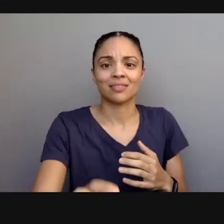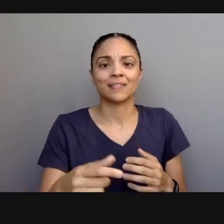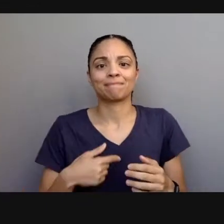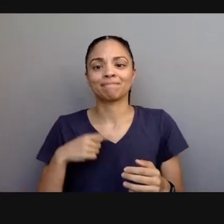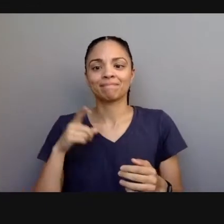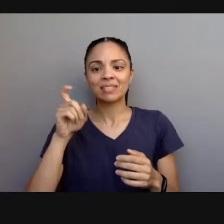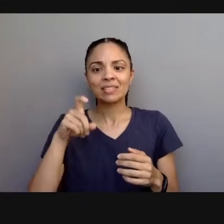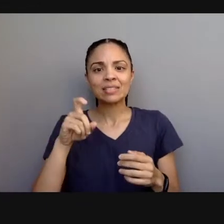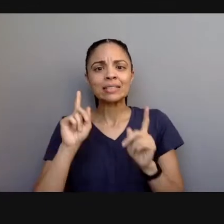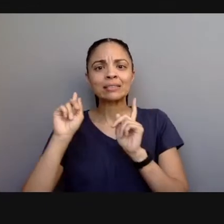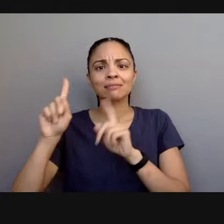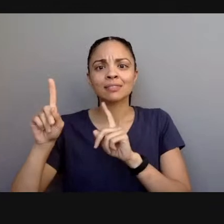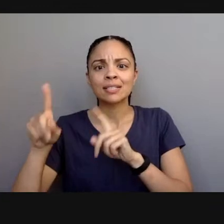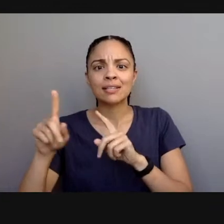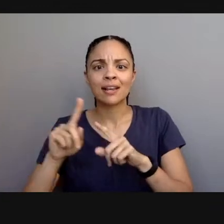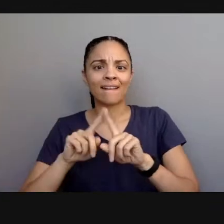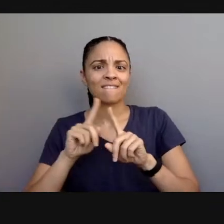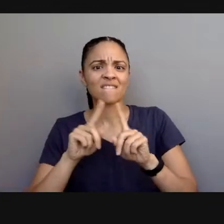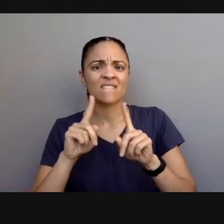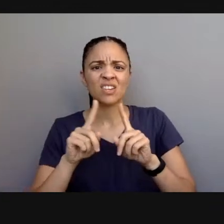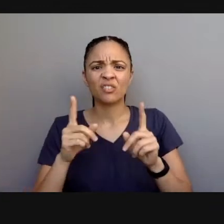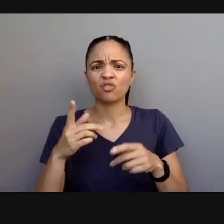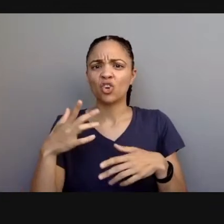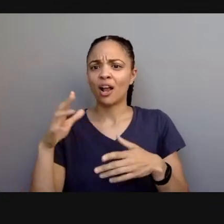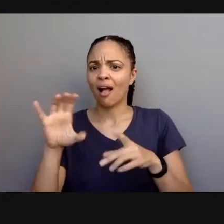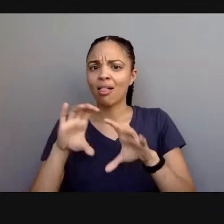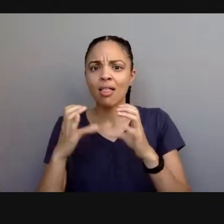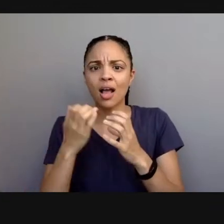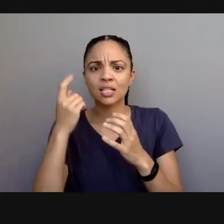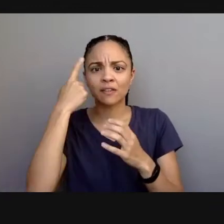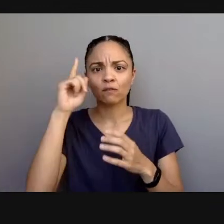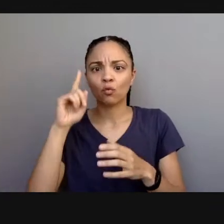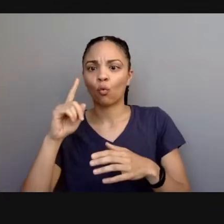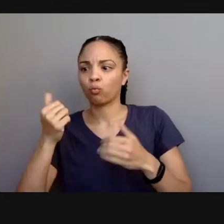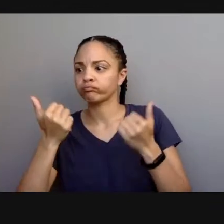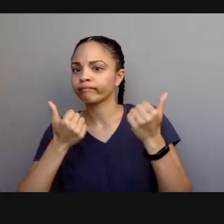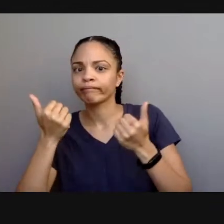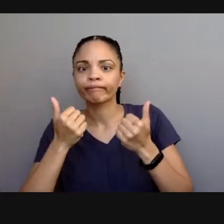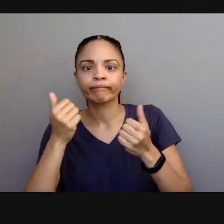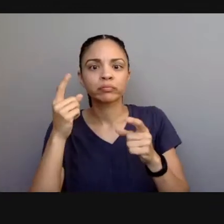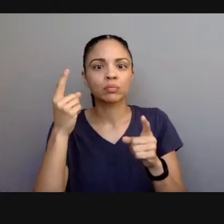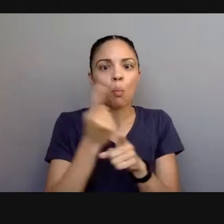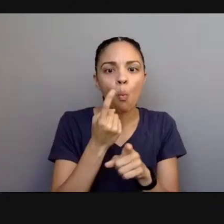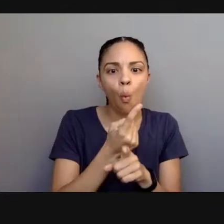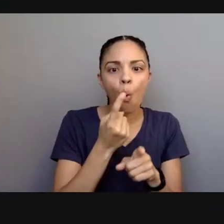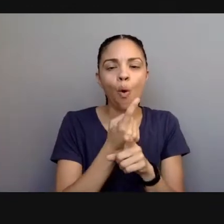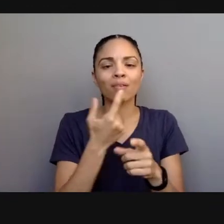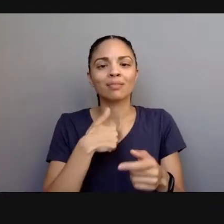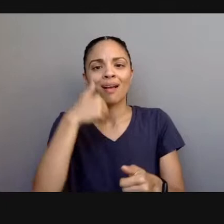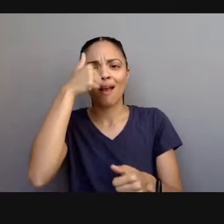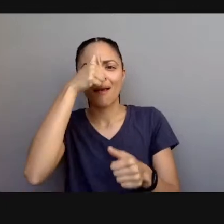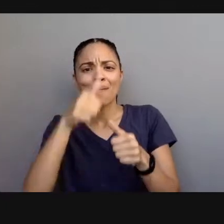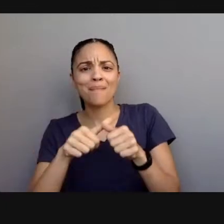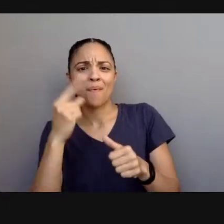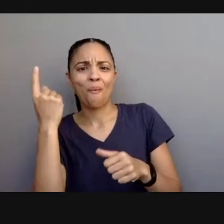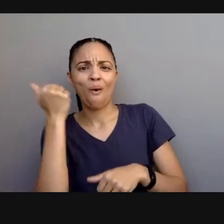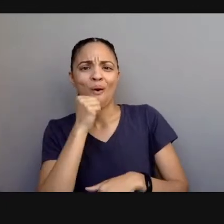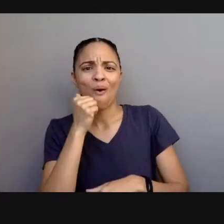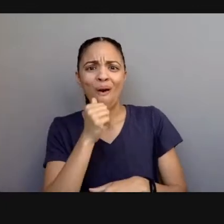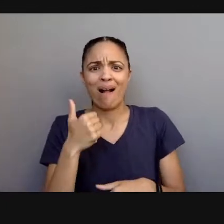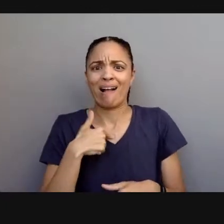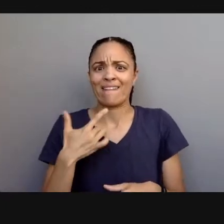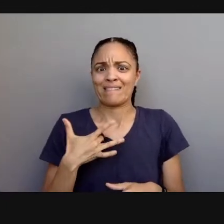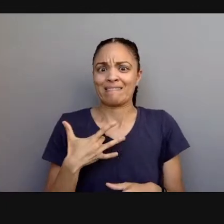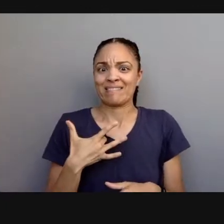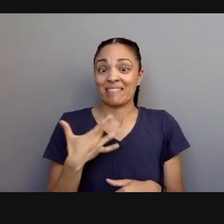the people I was in class with, these people had facility out the wazoo. I saw this girl literally kick her face while she was warming up. And I was just like,